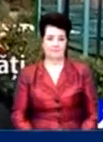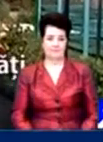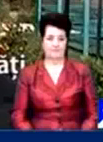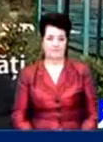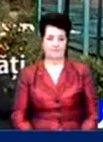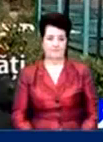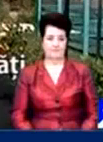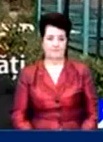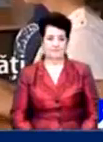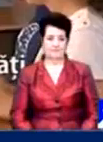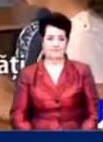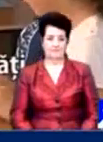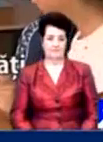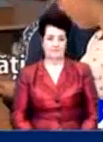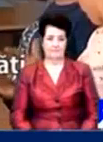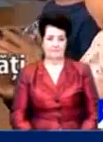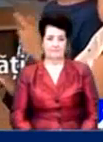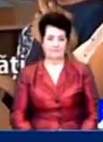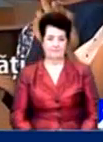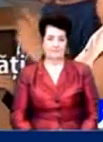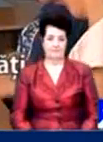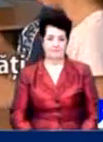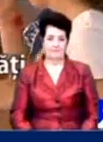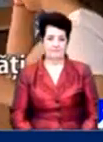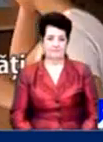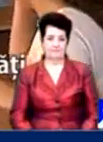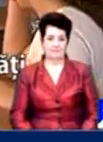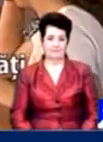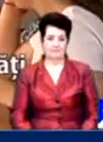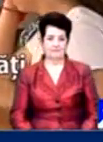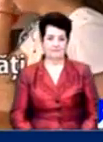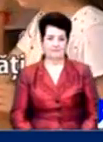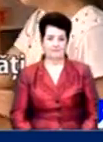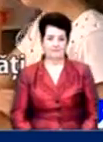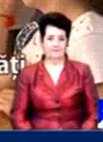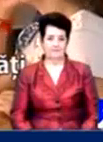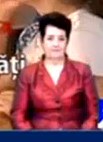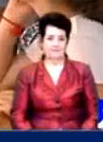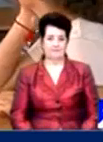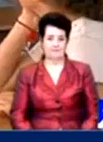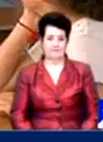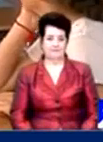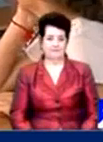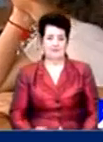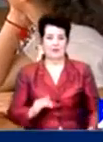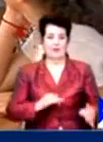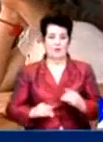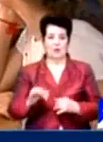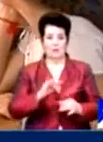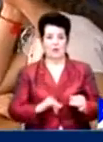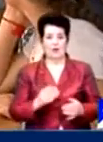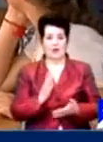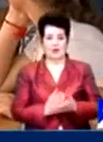and they interact with our children here, our students, and they are able to learn English. Colaborarea care o avem